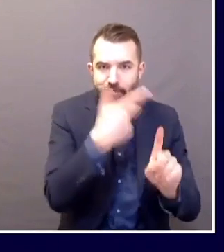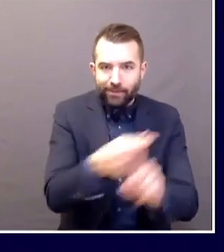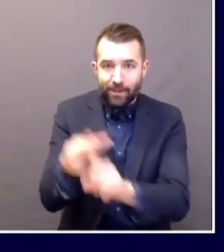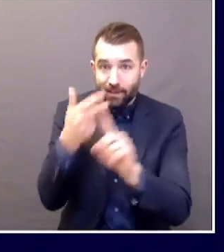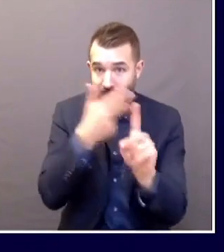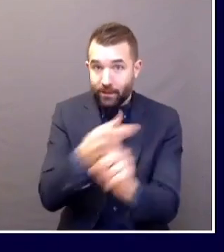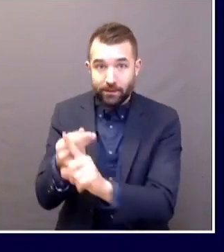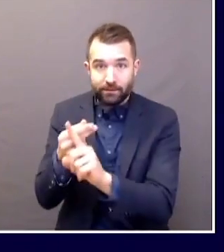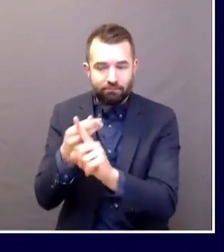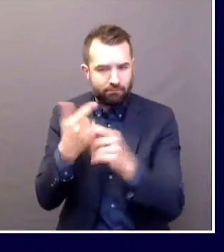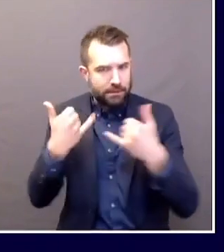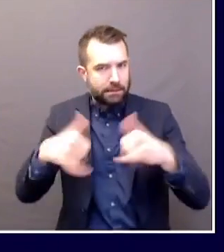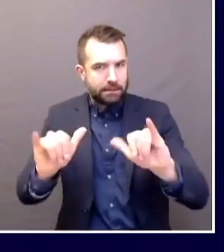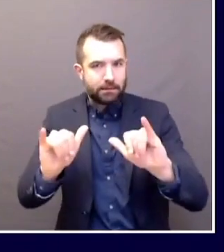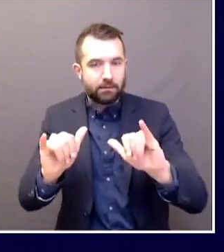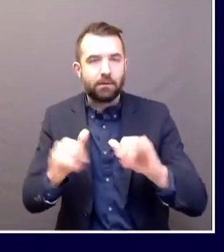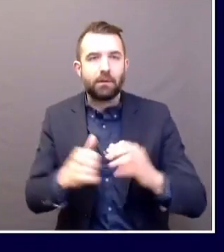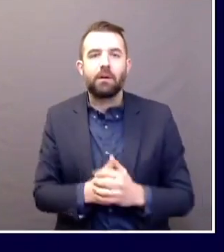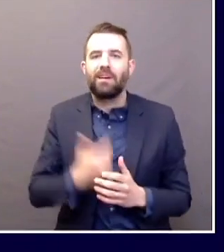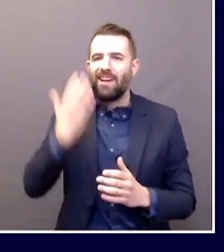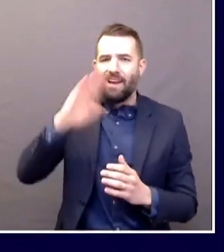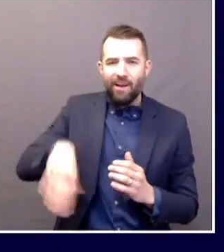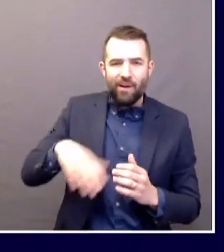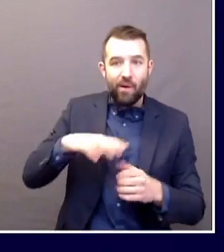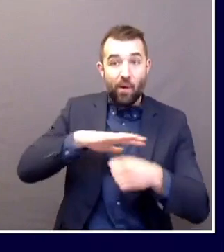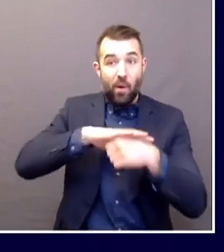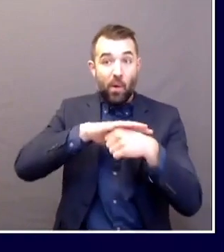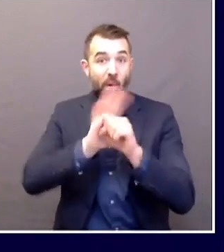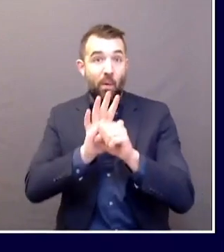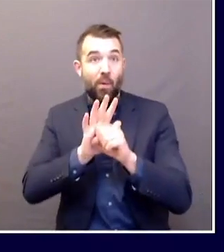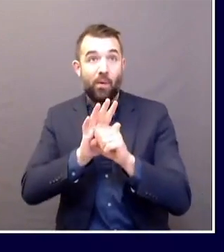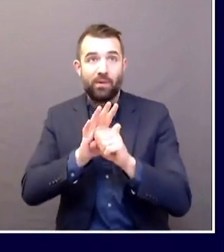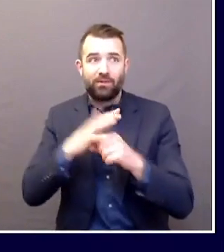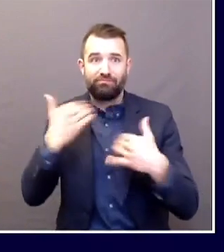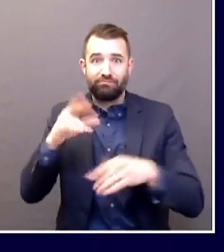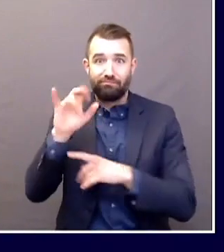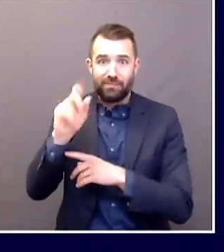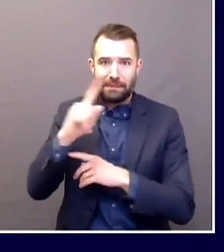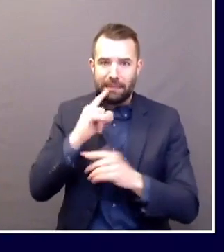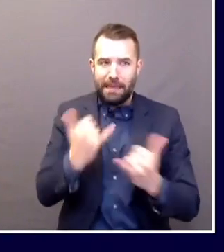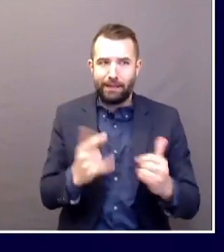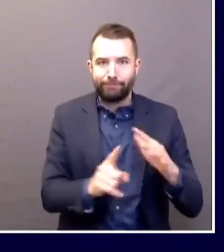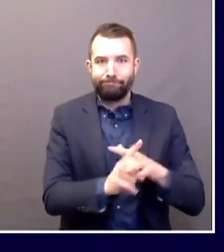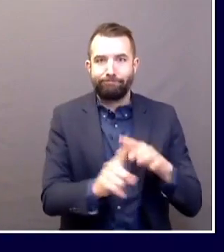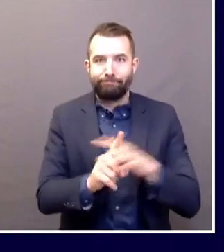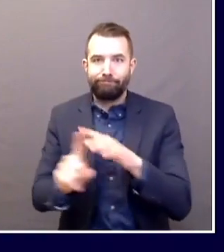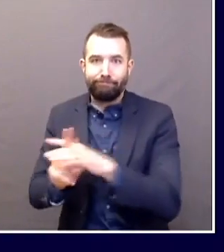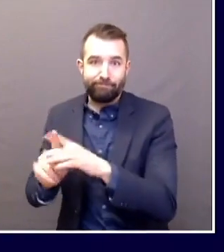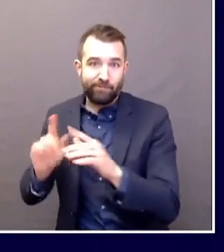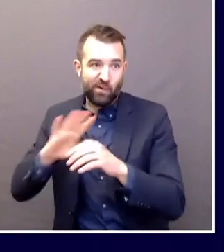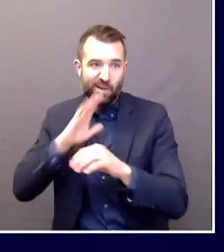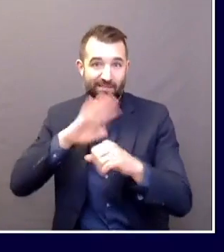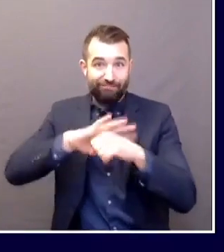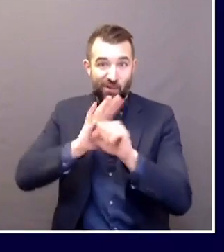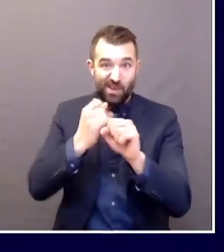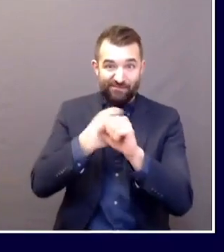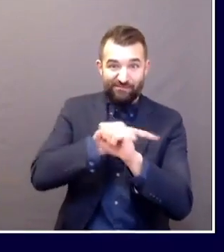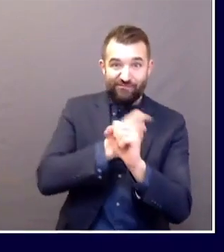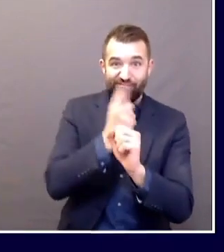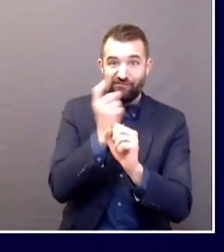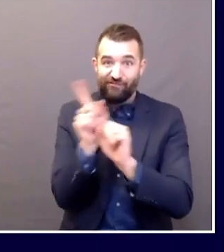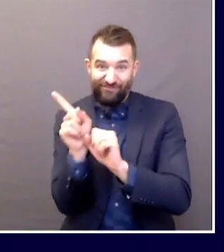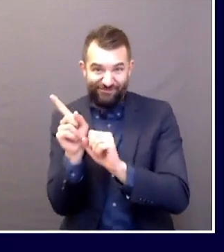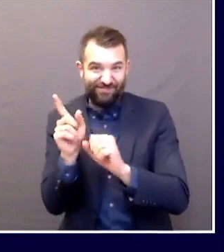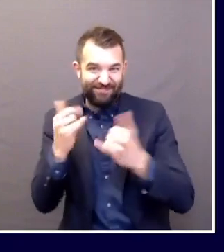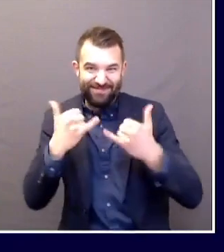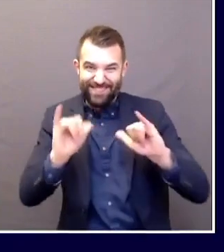emerging variants remain a serious health risk, and that the best way to head off that threat is to do a few basic things. We all should wear